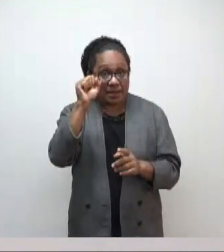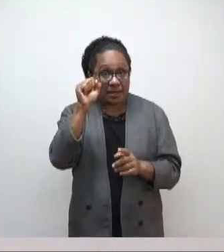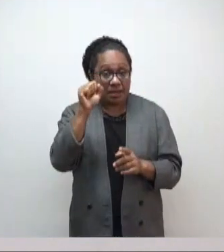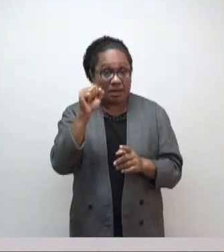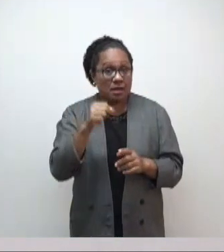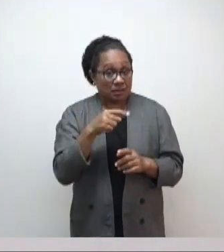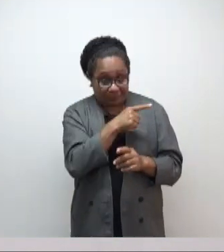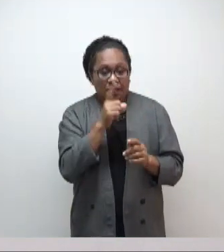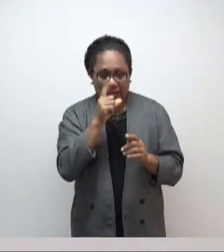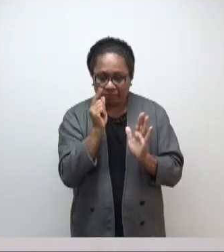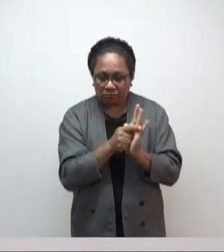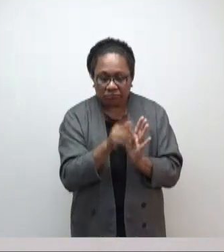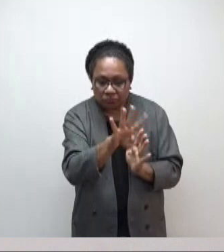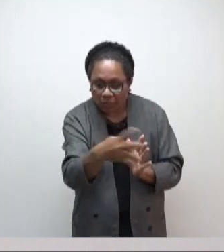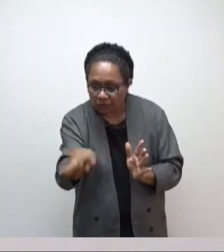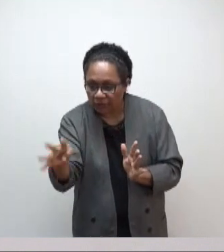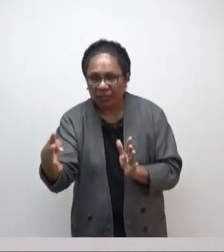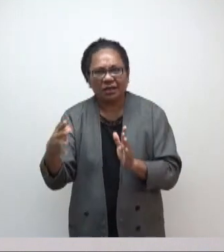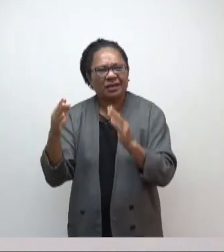businesses, and houses of worship.